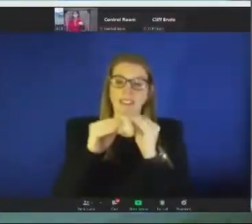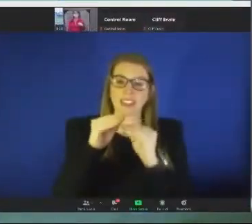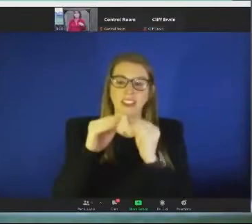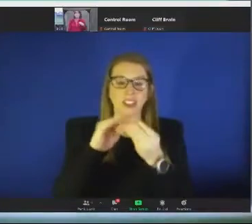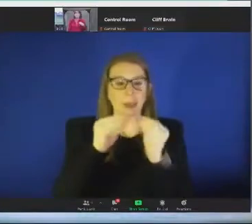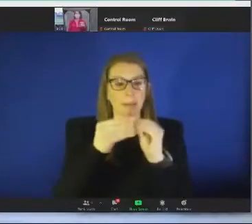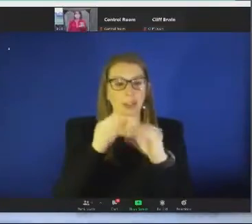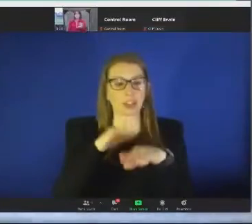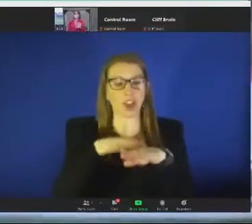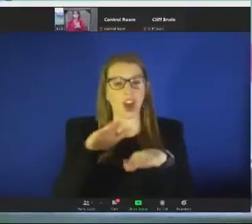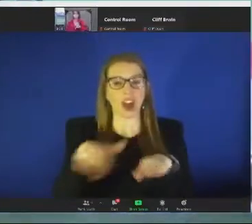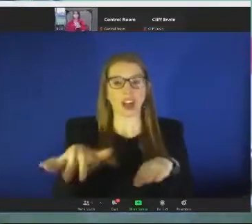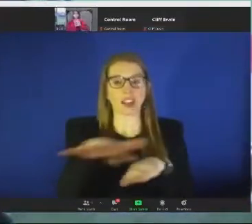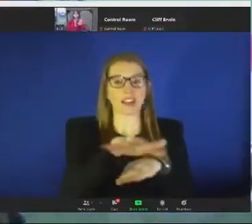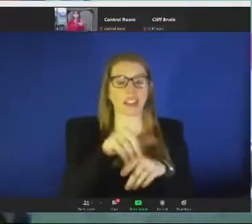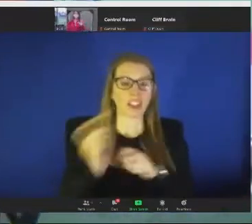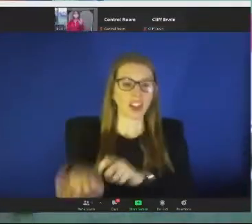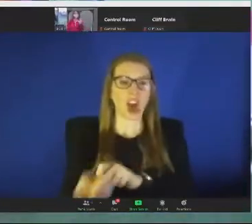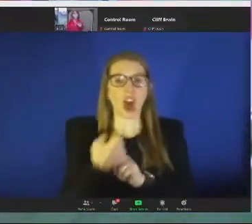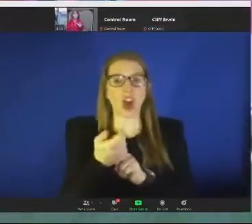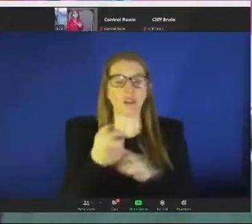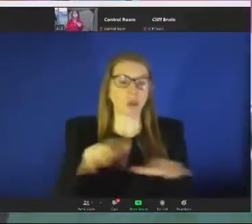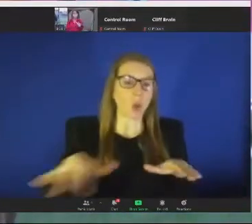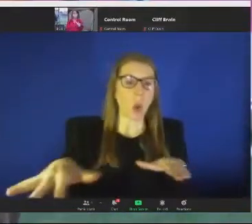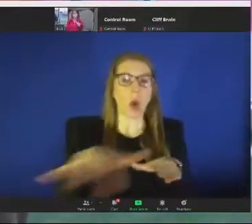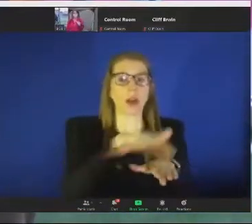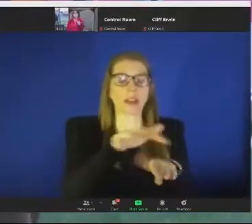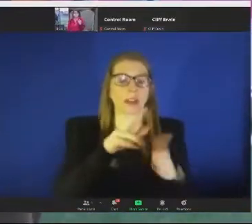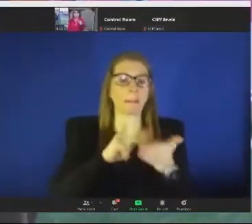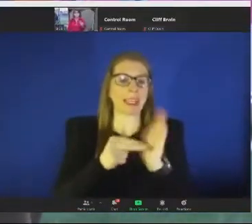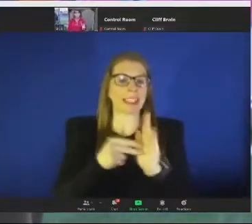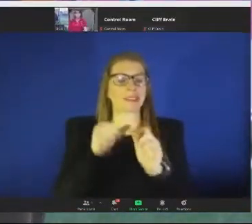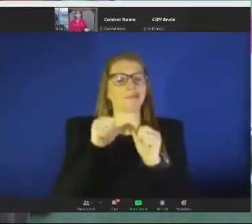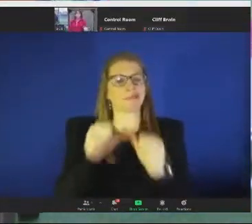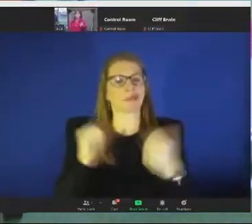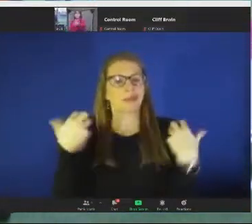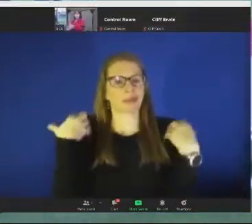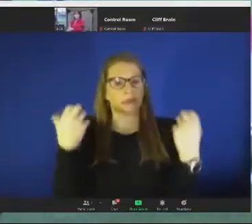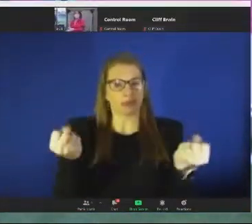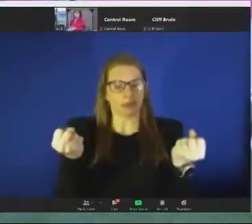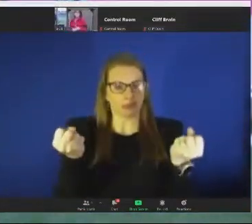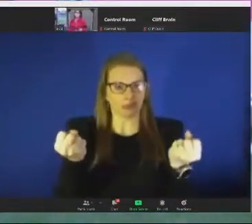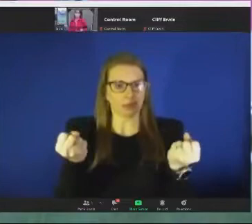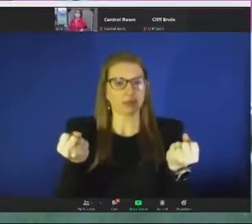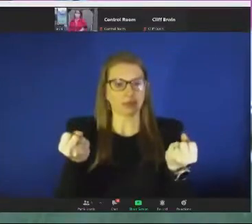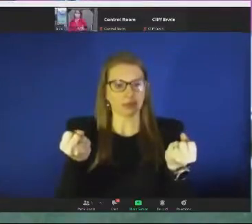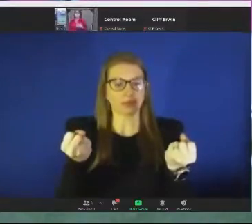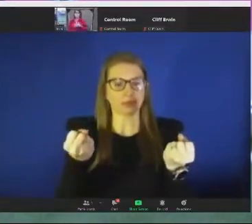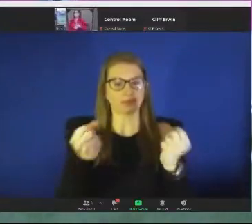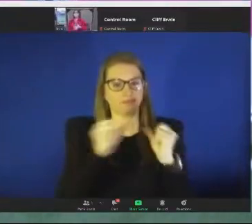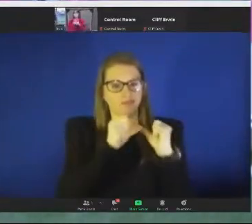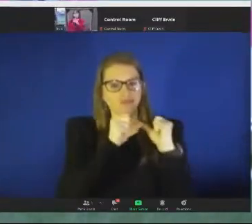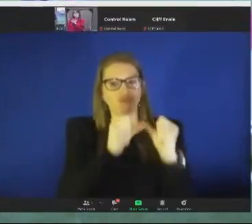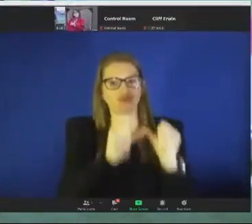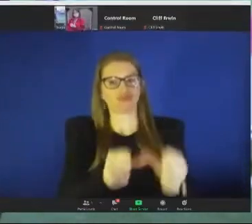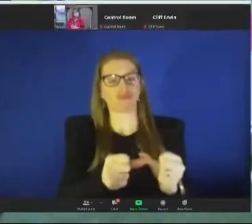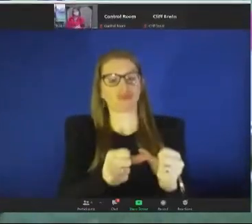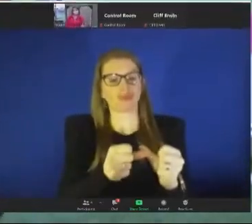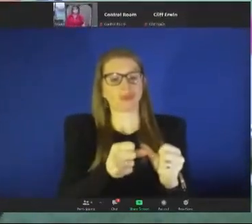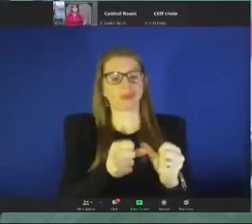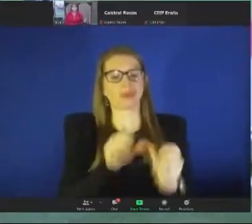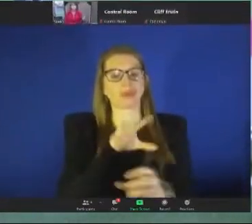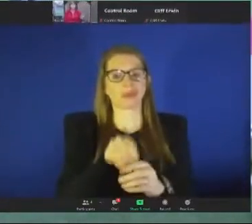the golf course. It's actually about staying healthy in the longevity of playing golf. So making sure that that